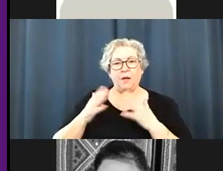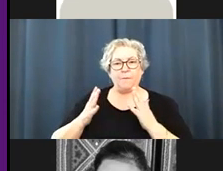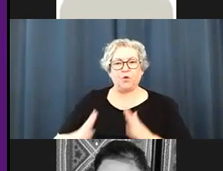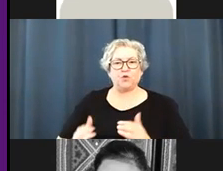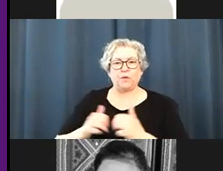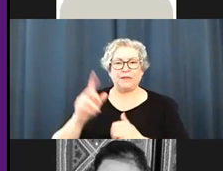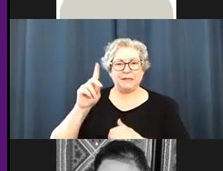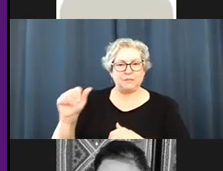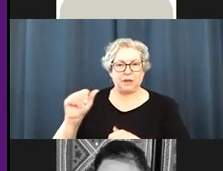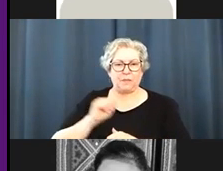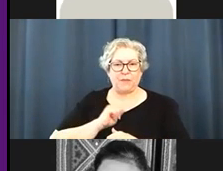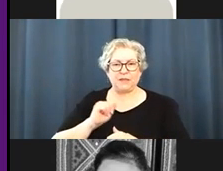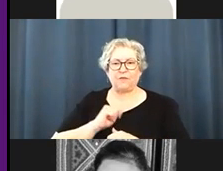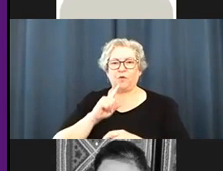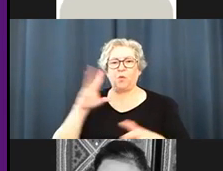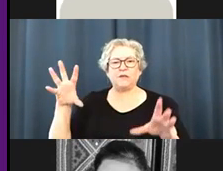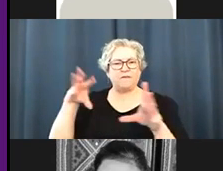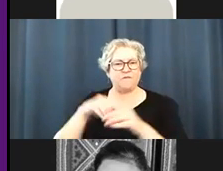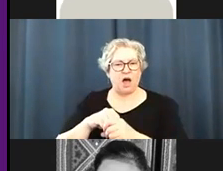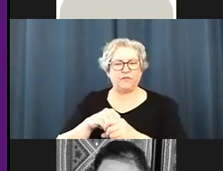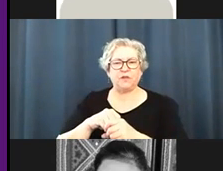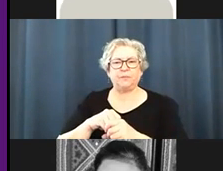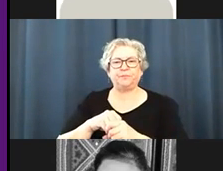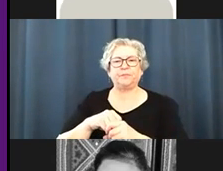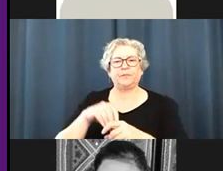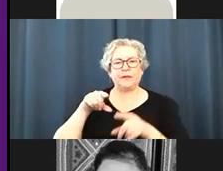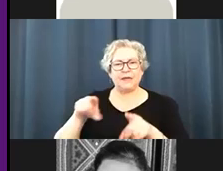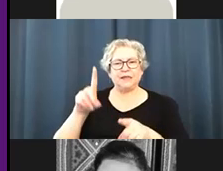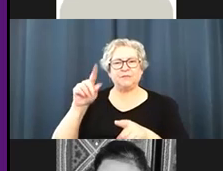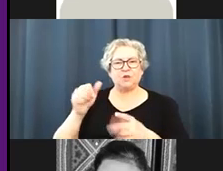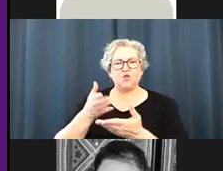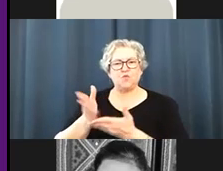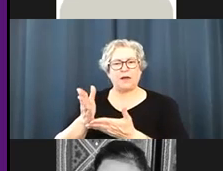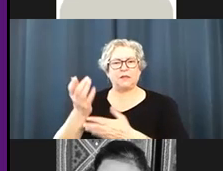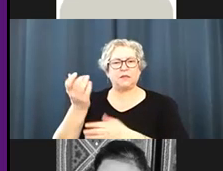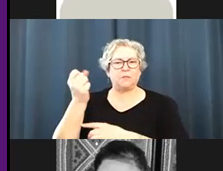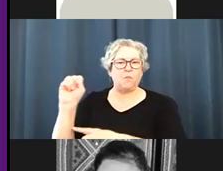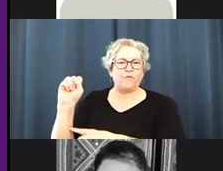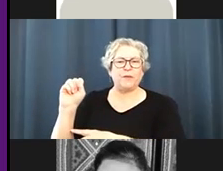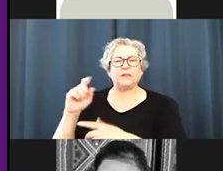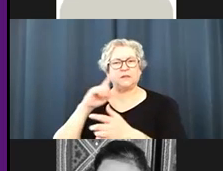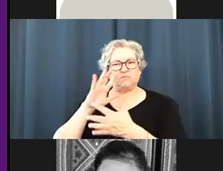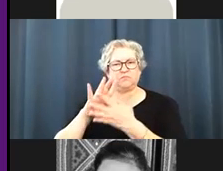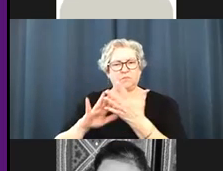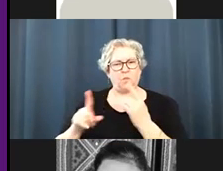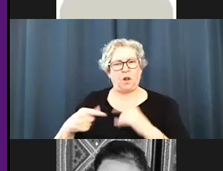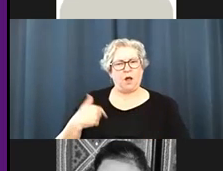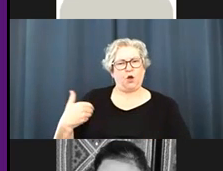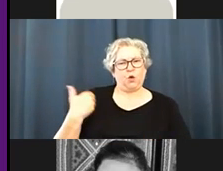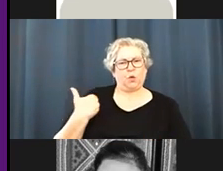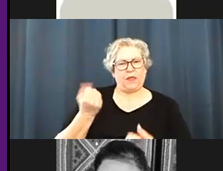disability myself who got involved in the disability rights movement and all of that as a youth